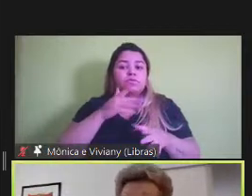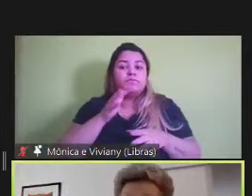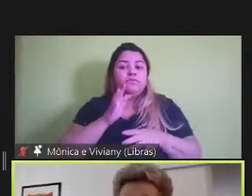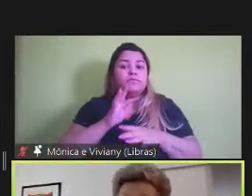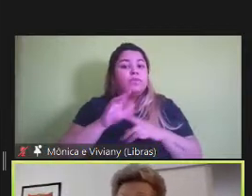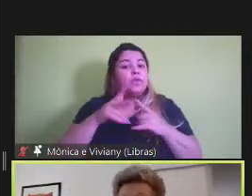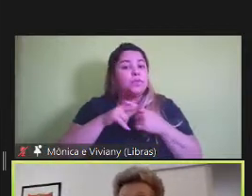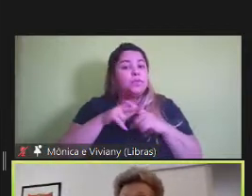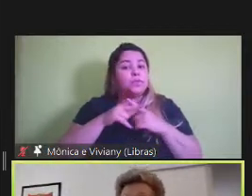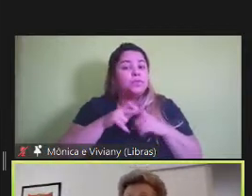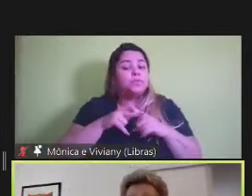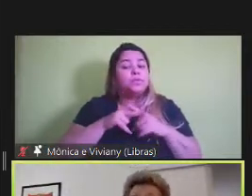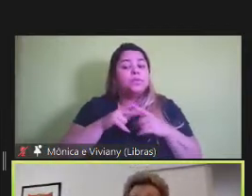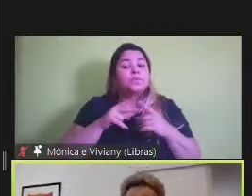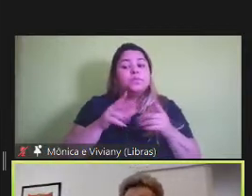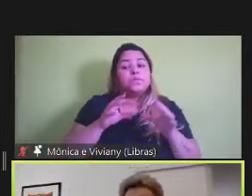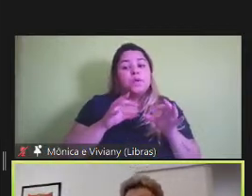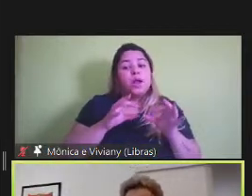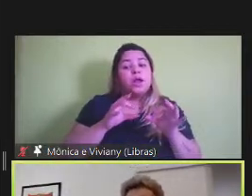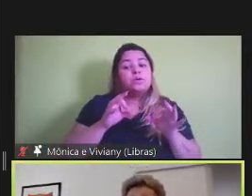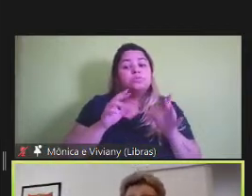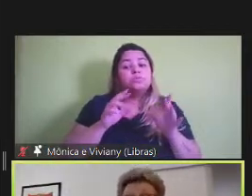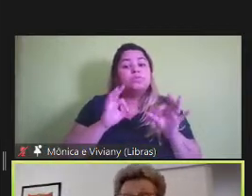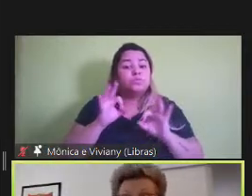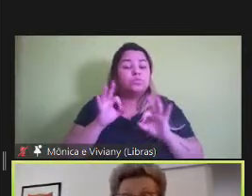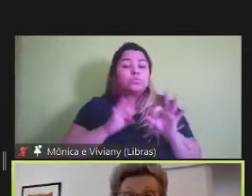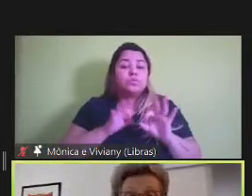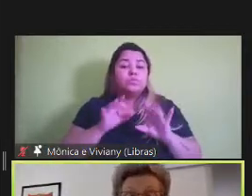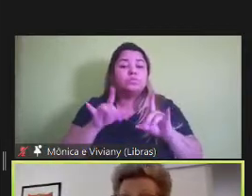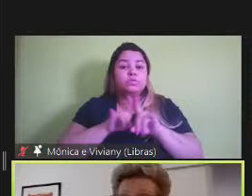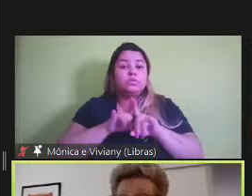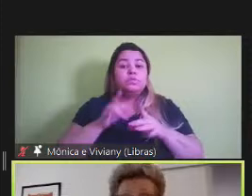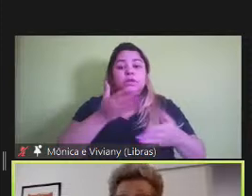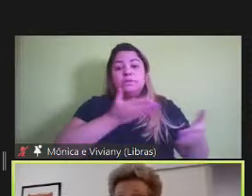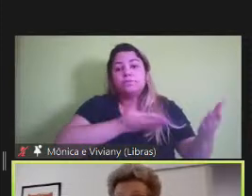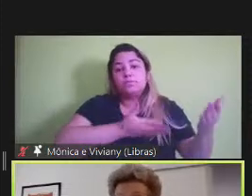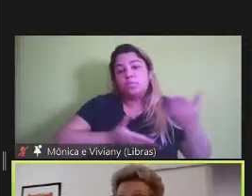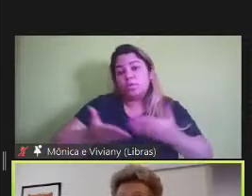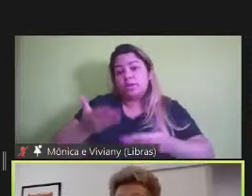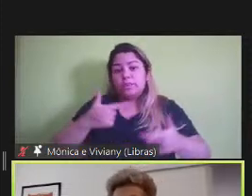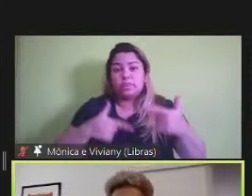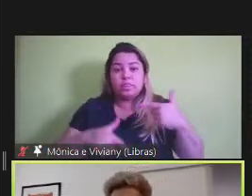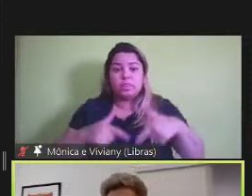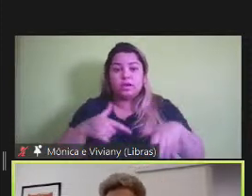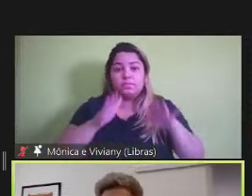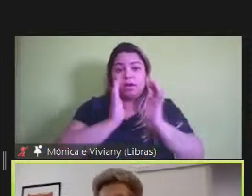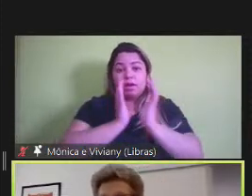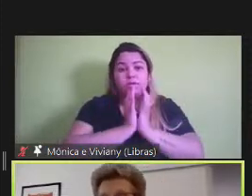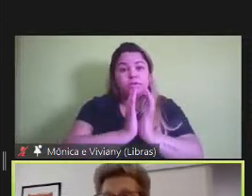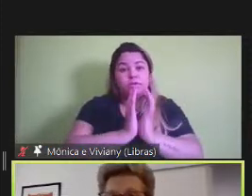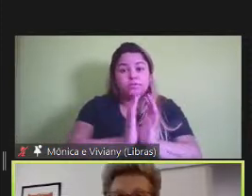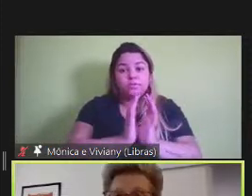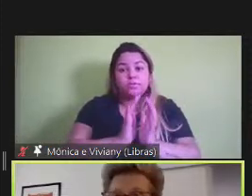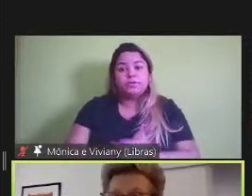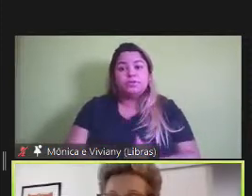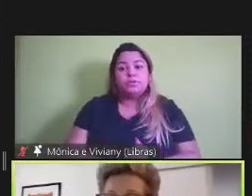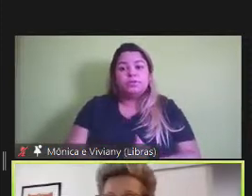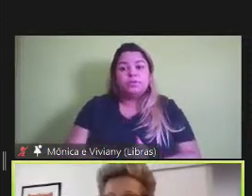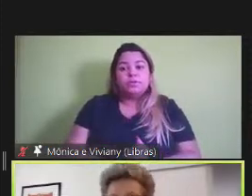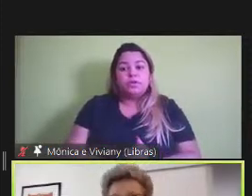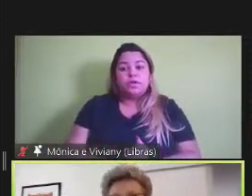of tools to mobilize in the necessary moments and involve themselves in the work team and collaborative